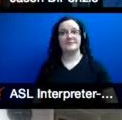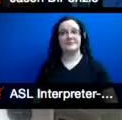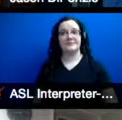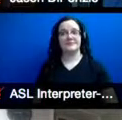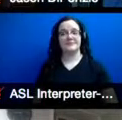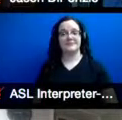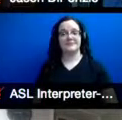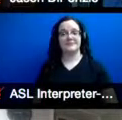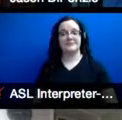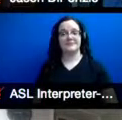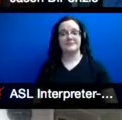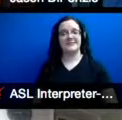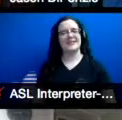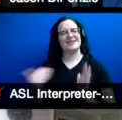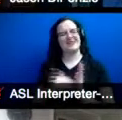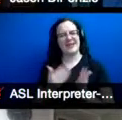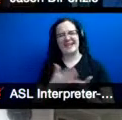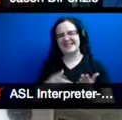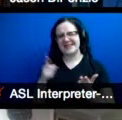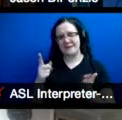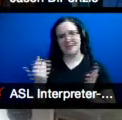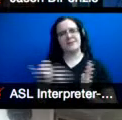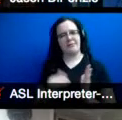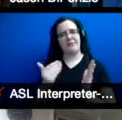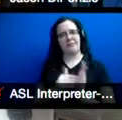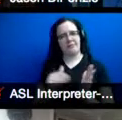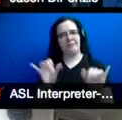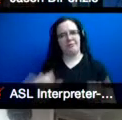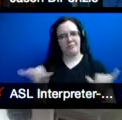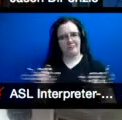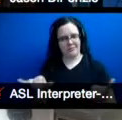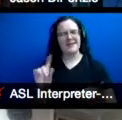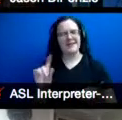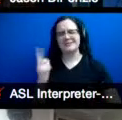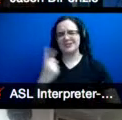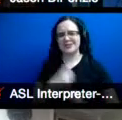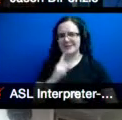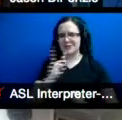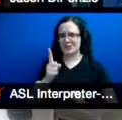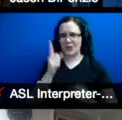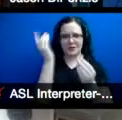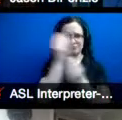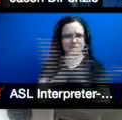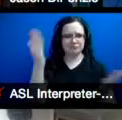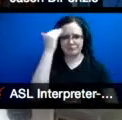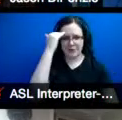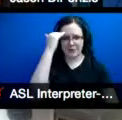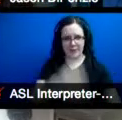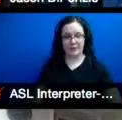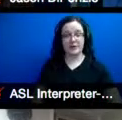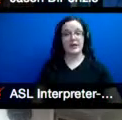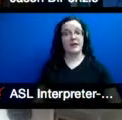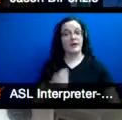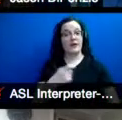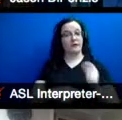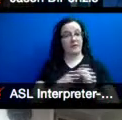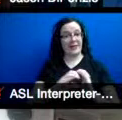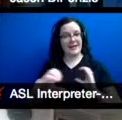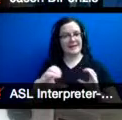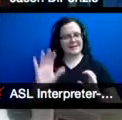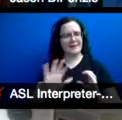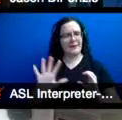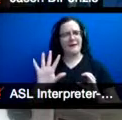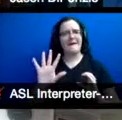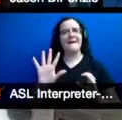So again, some of this is repetitious, but just to make sure everybody's aware, replacing approximately 5,000 feet of